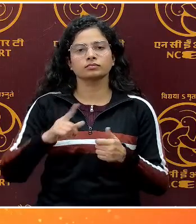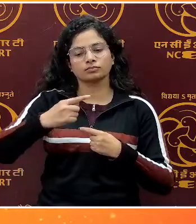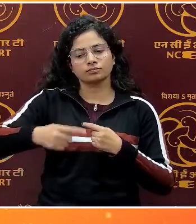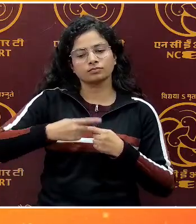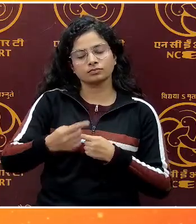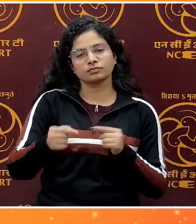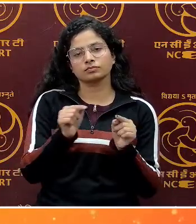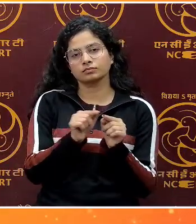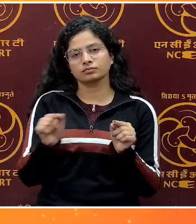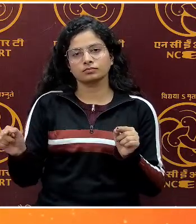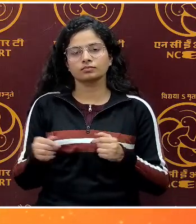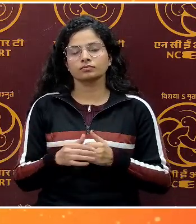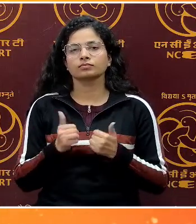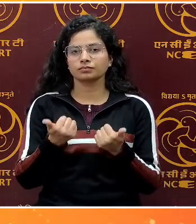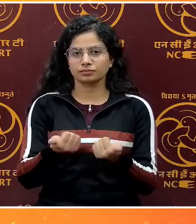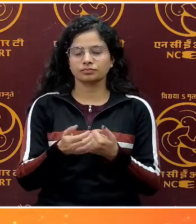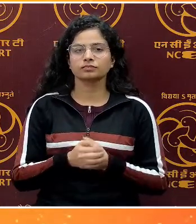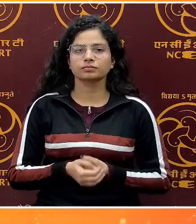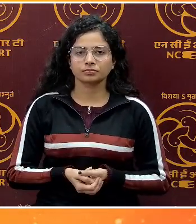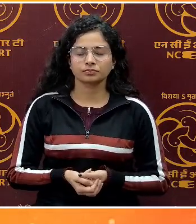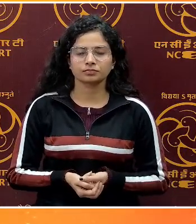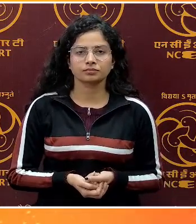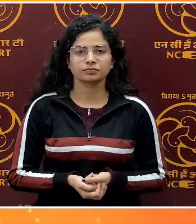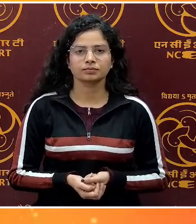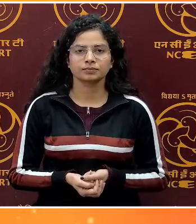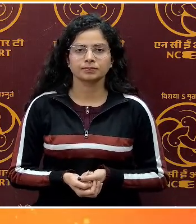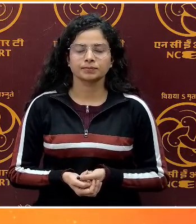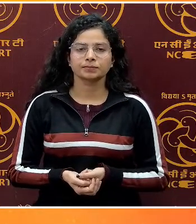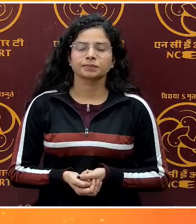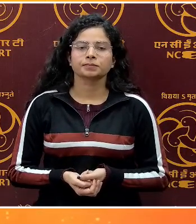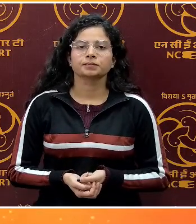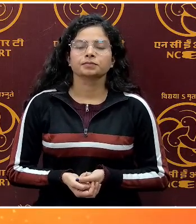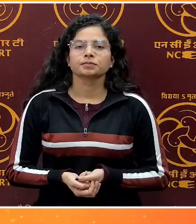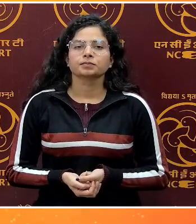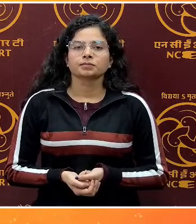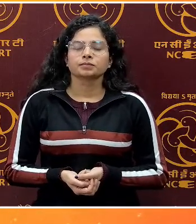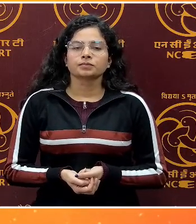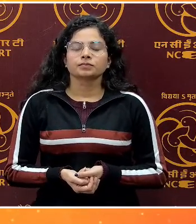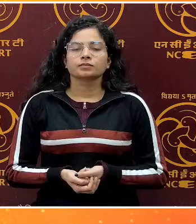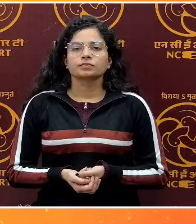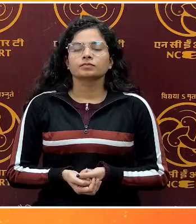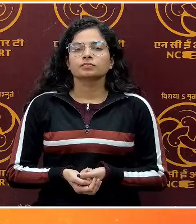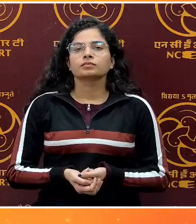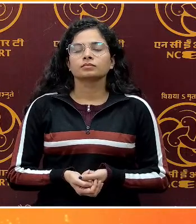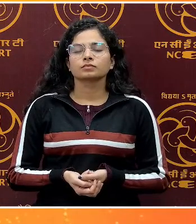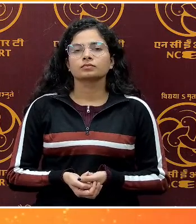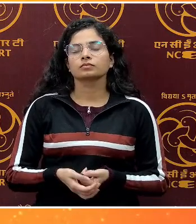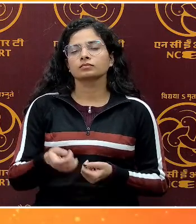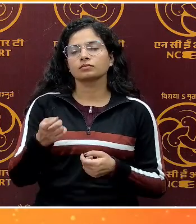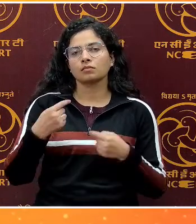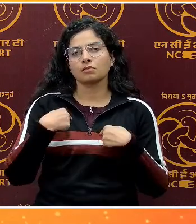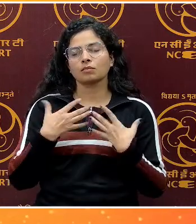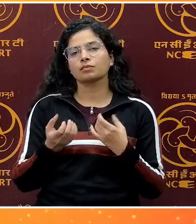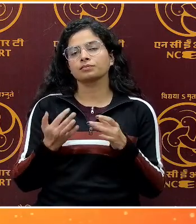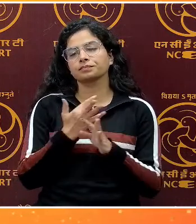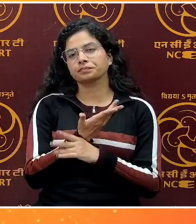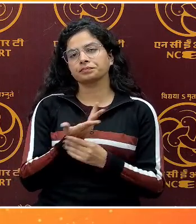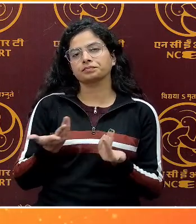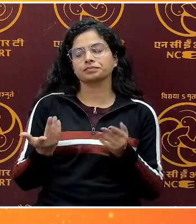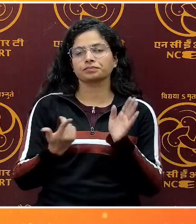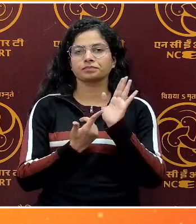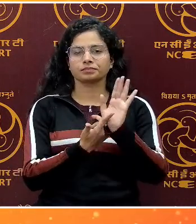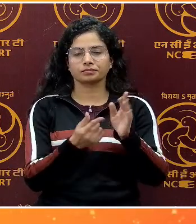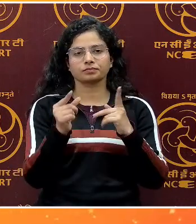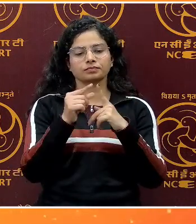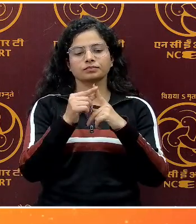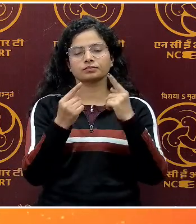straight. Okay. Right. So that is the property. And Next. now, let's talk about the mirror because I wanted to come and you've already shown the PPT